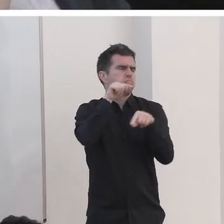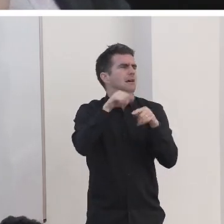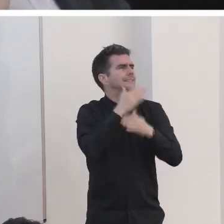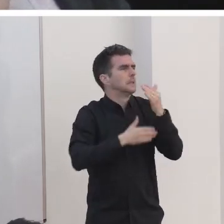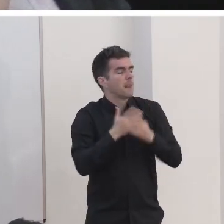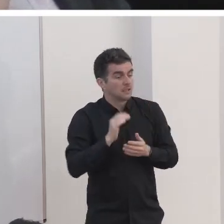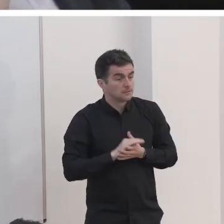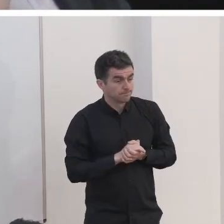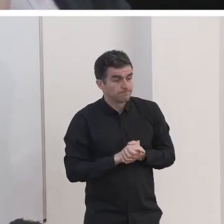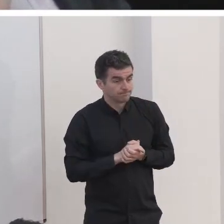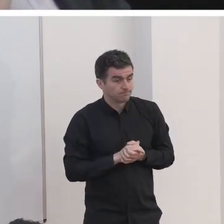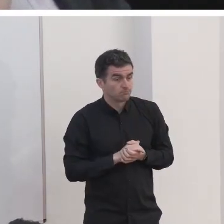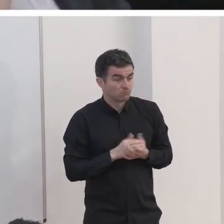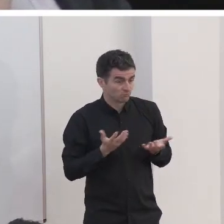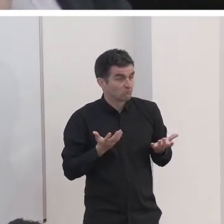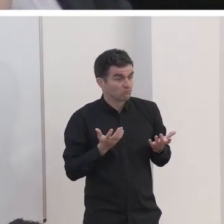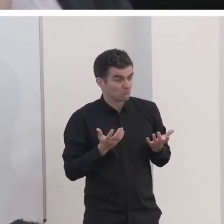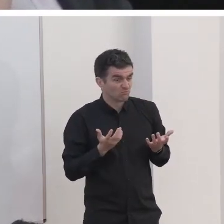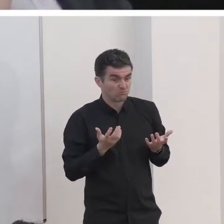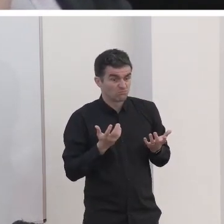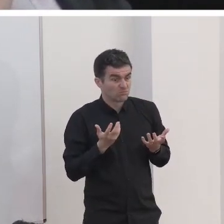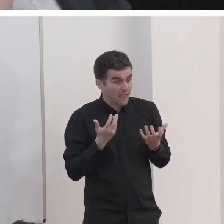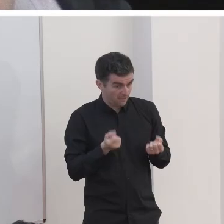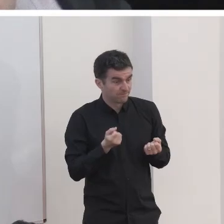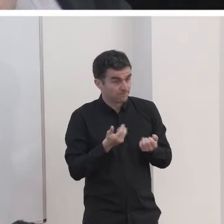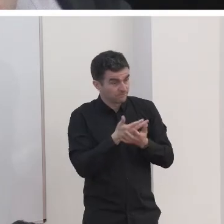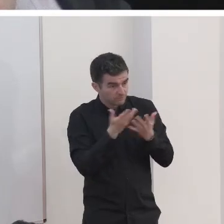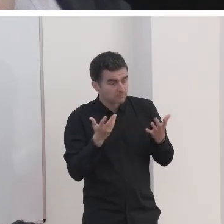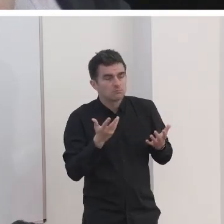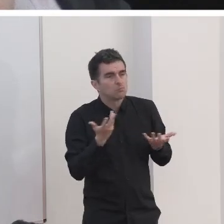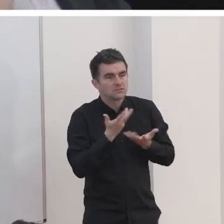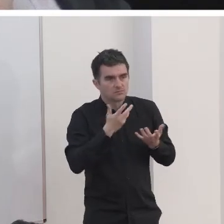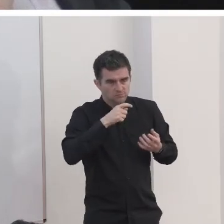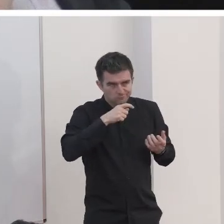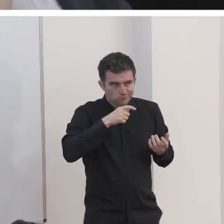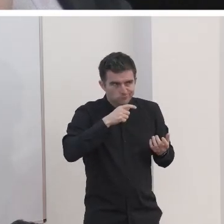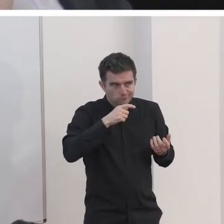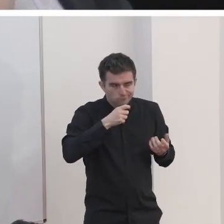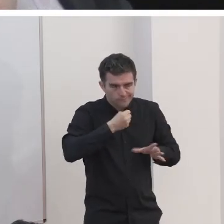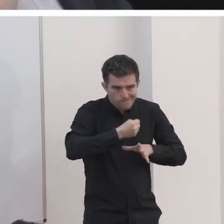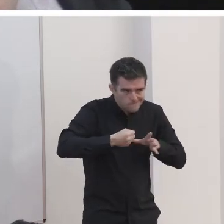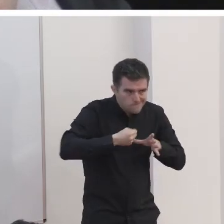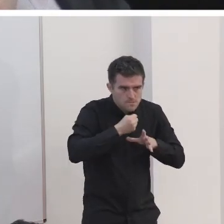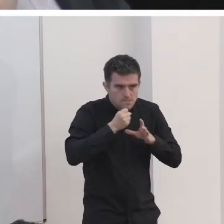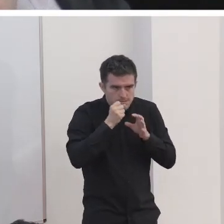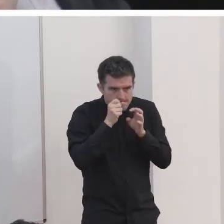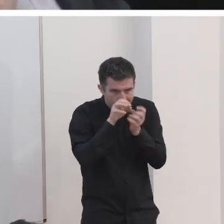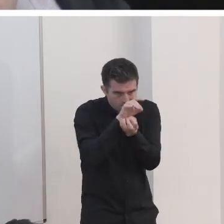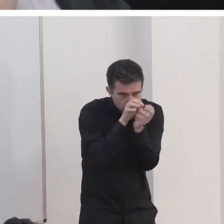and it is very, very serious in that, because if we are not built from the home,